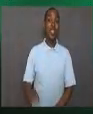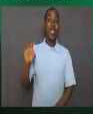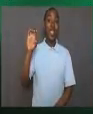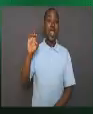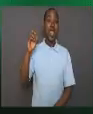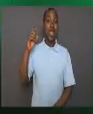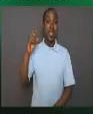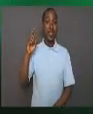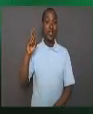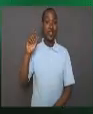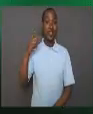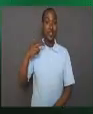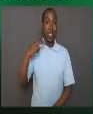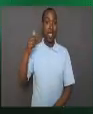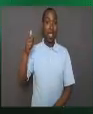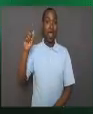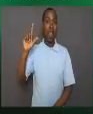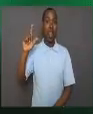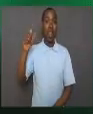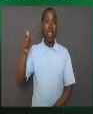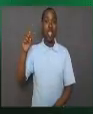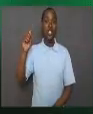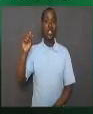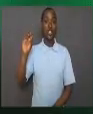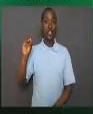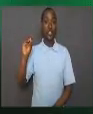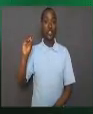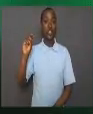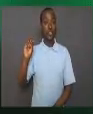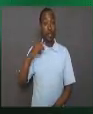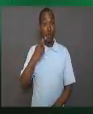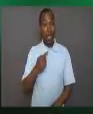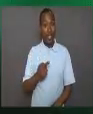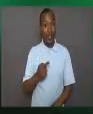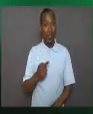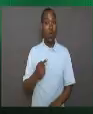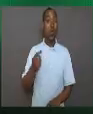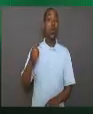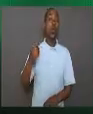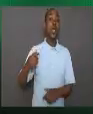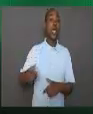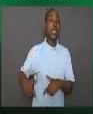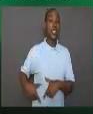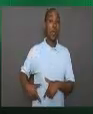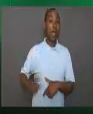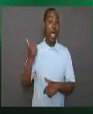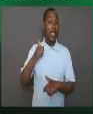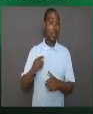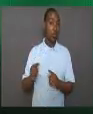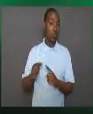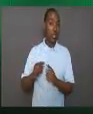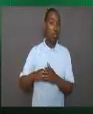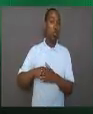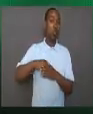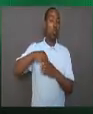Exhalation is the movement of the air out of the lungs through the airways to